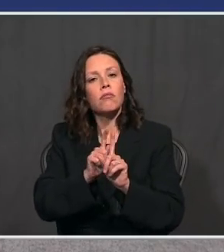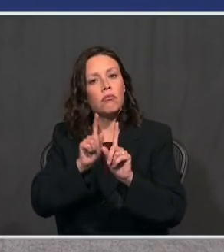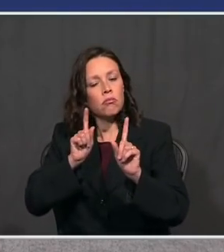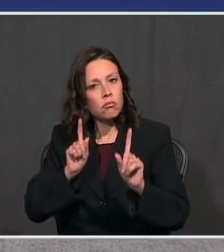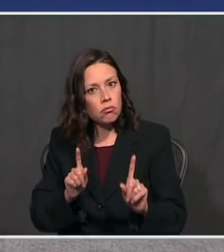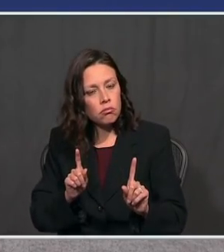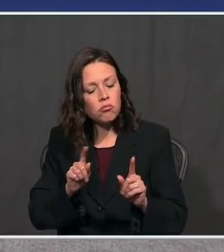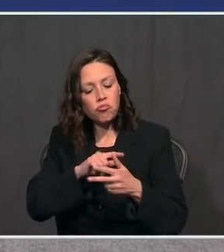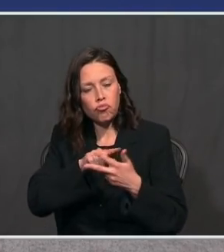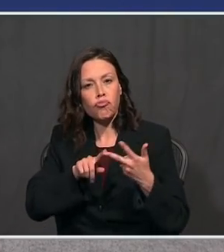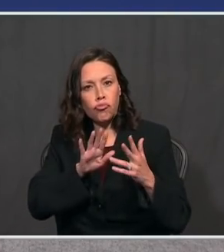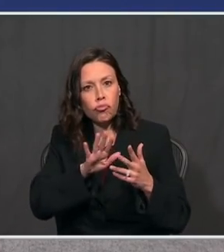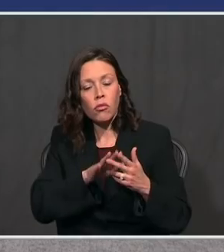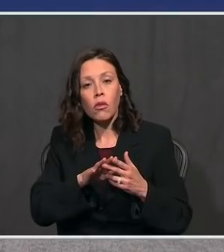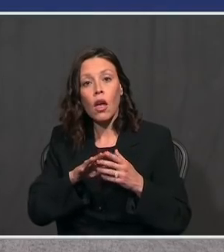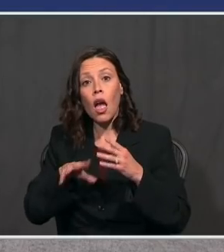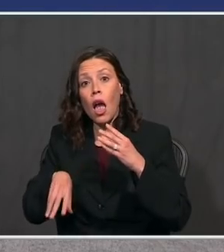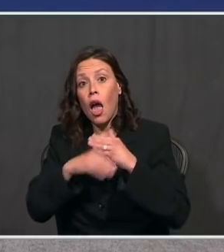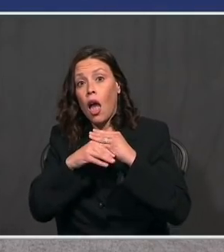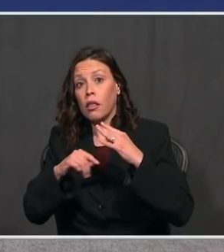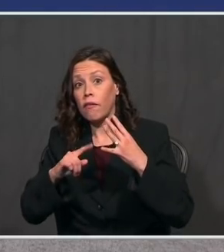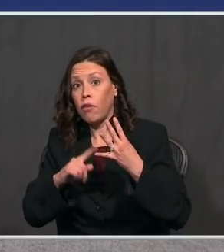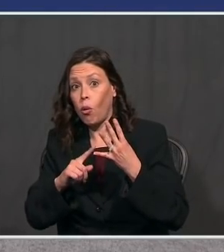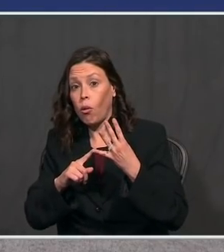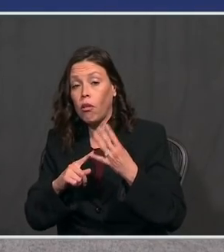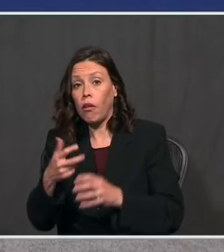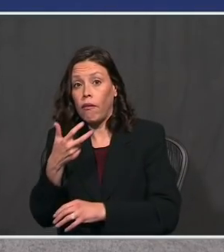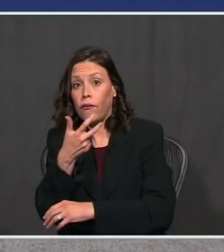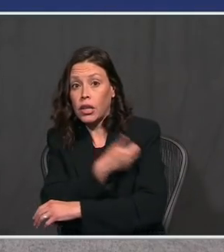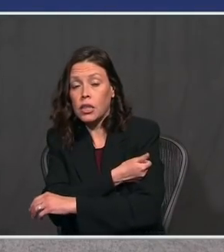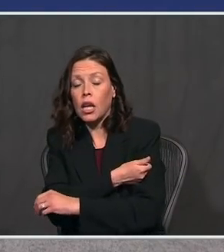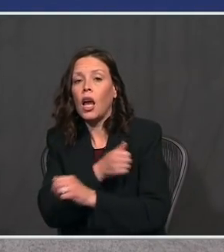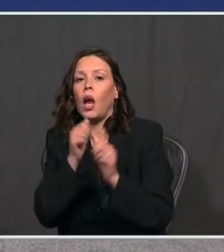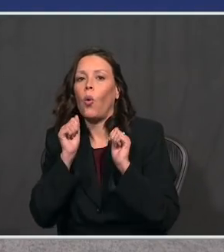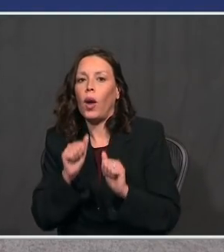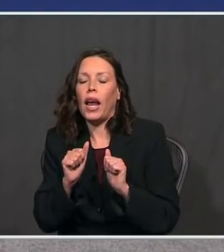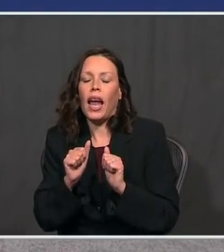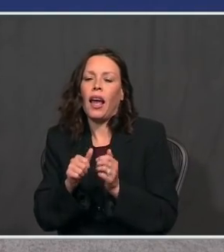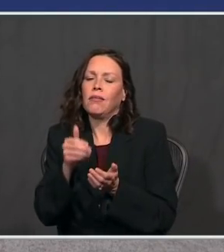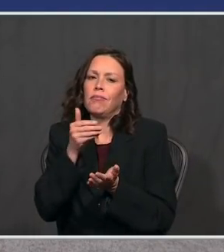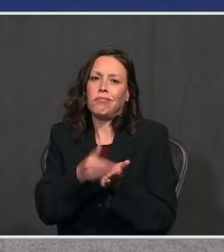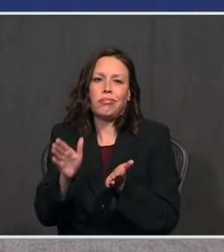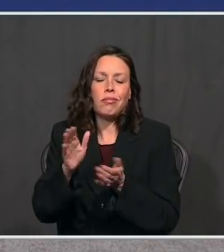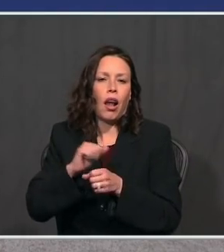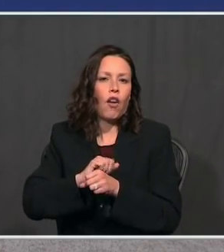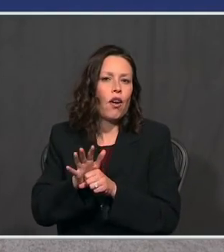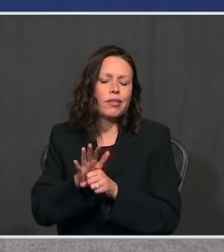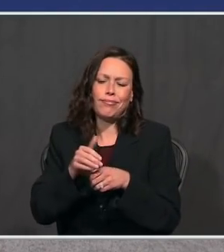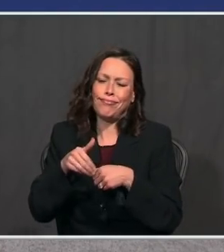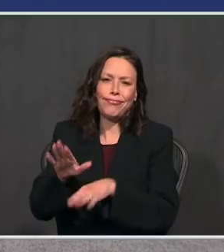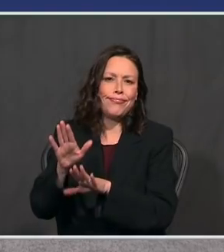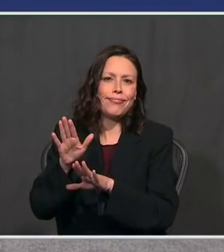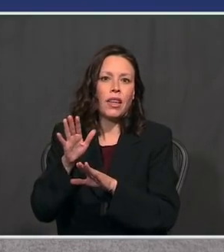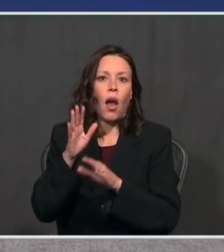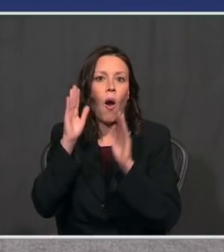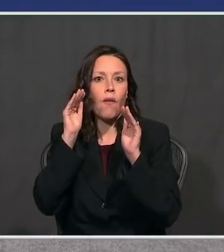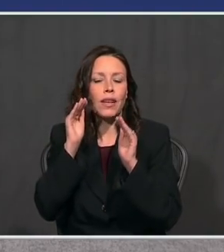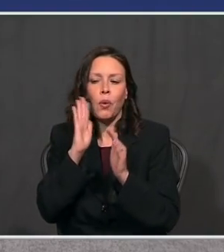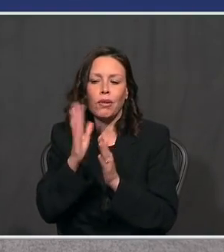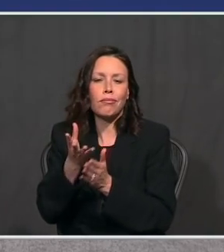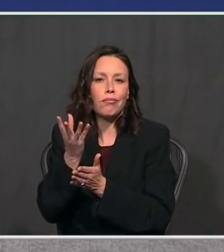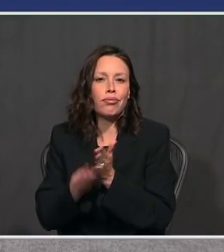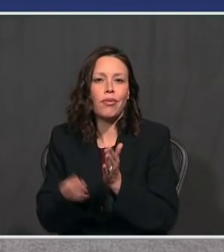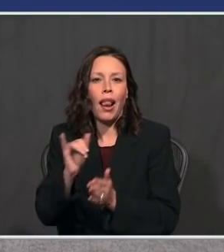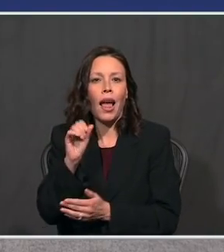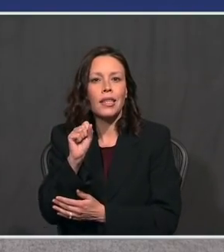social distance. With a vaccine, we can finally help drive this away, just and have it go the way, hopefully, of smallpox, to being